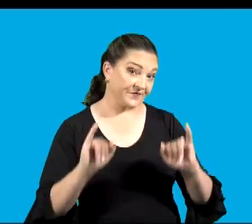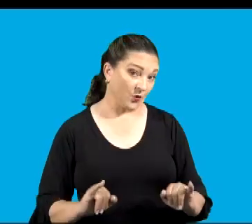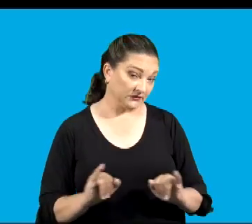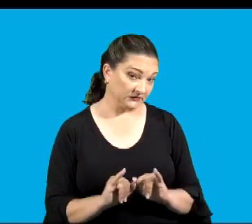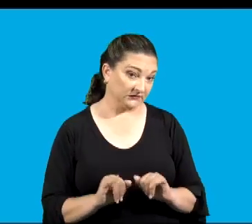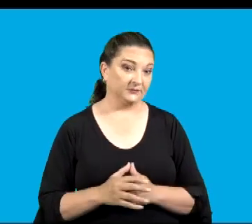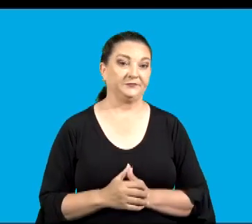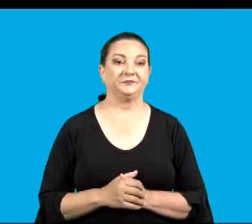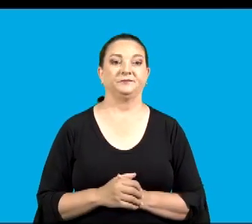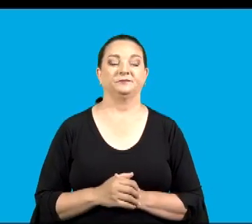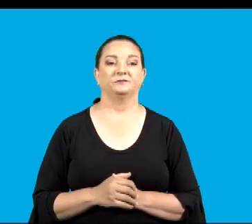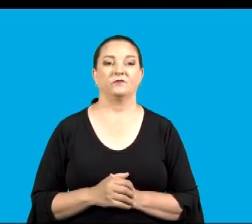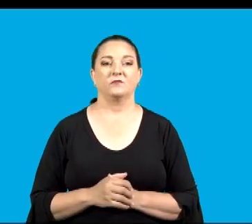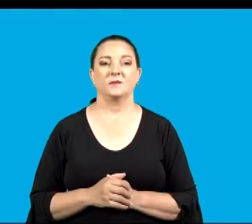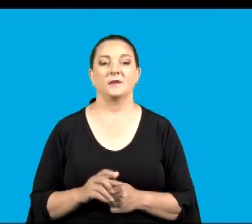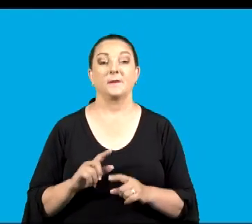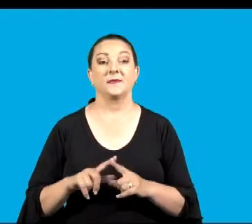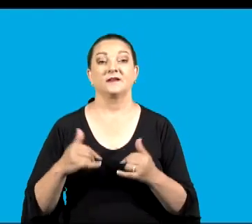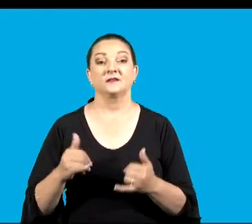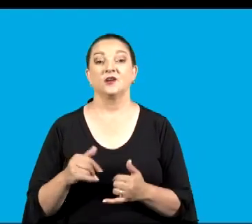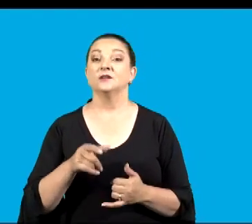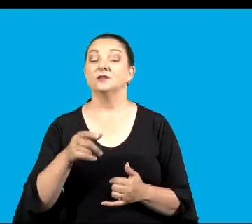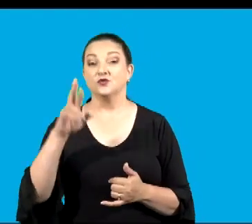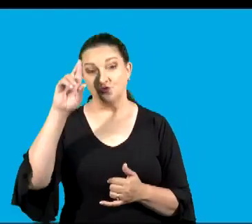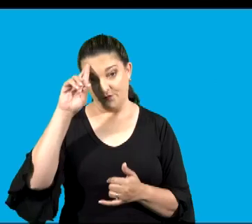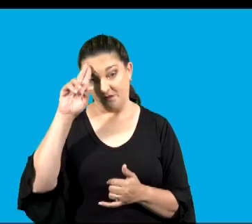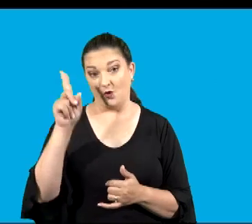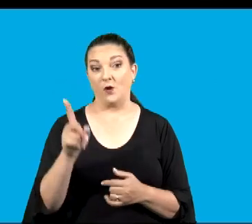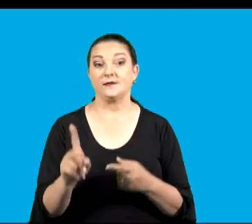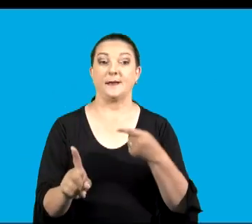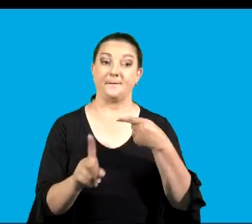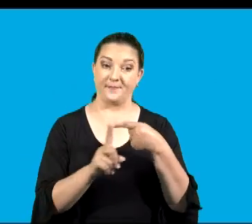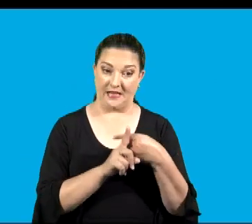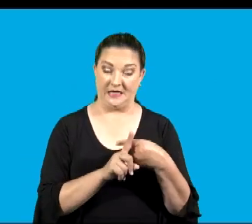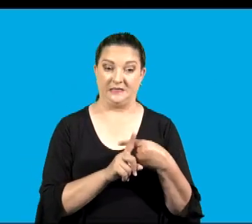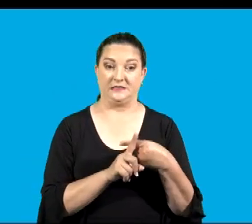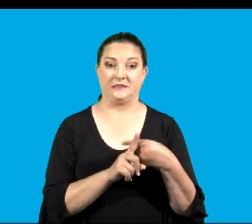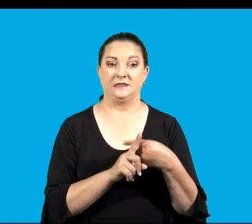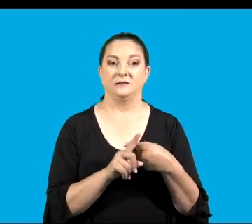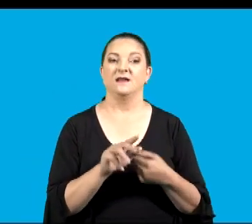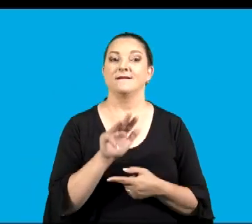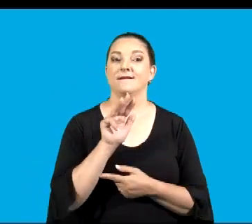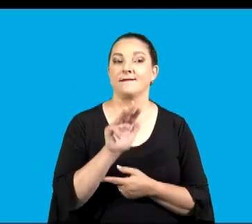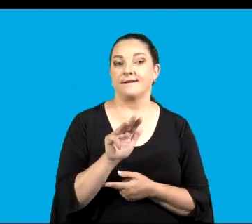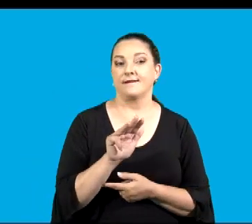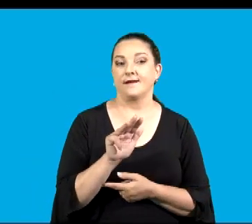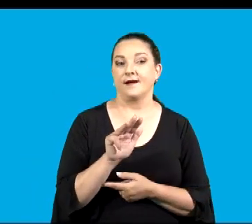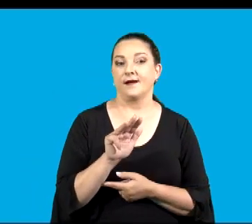means we have purchased goods. So the sign, remember, is a plus. So I'll come and say plus